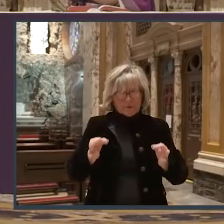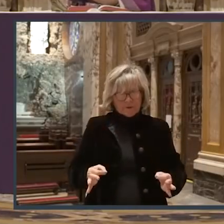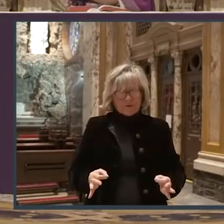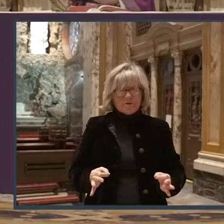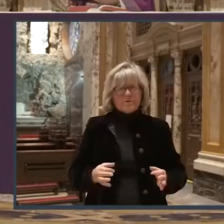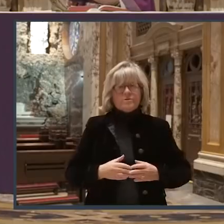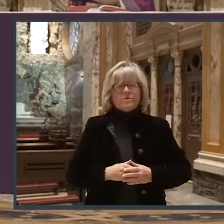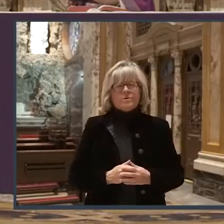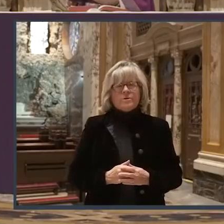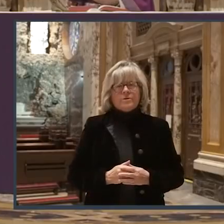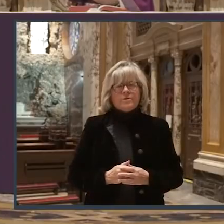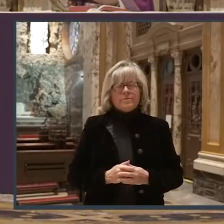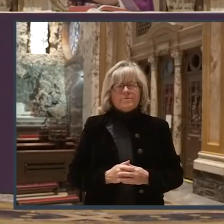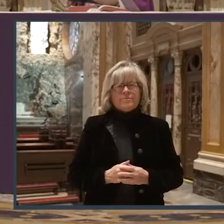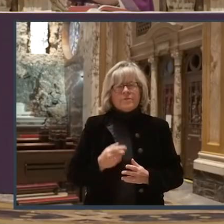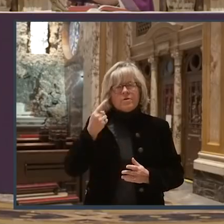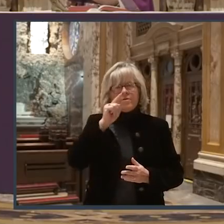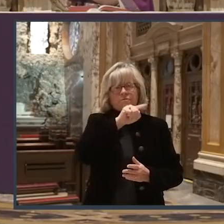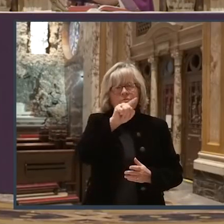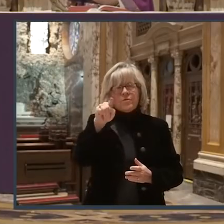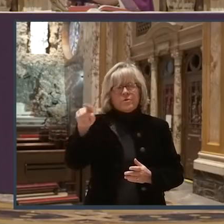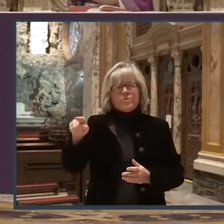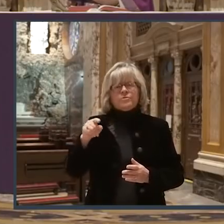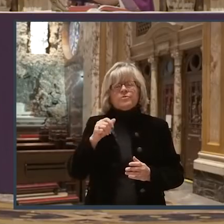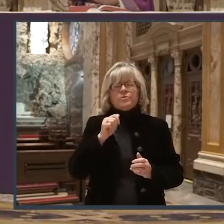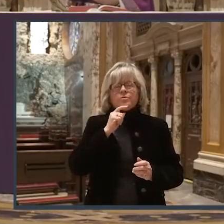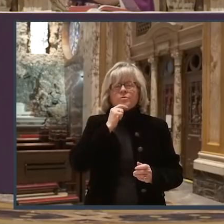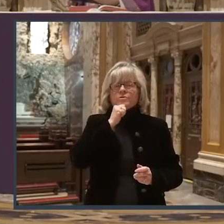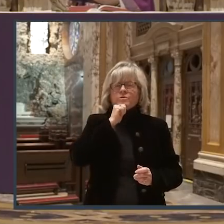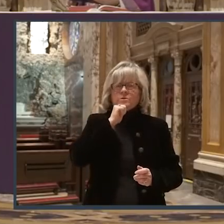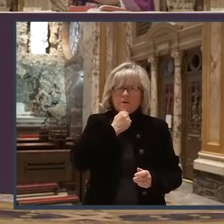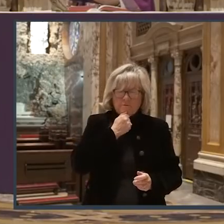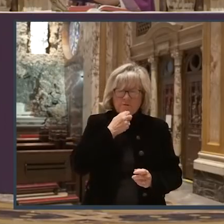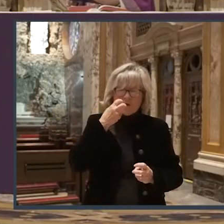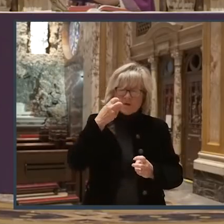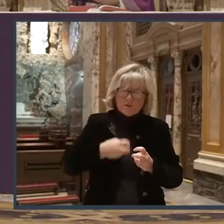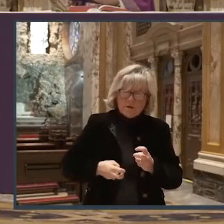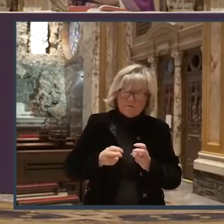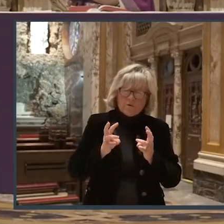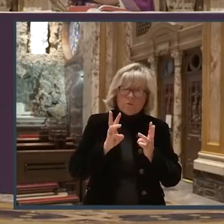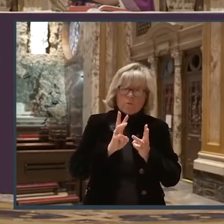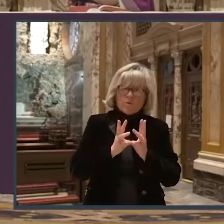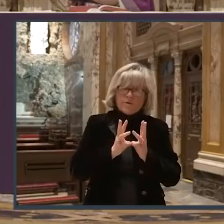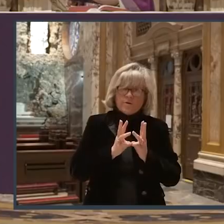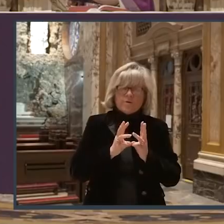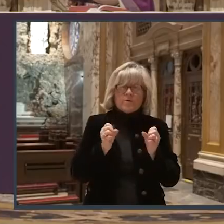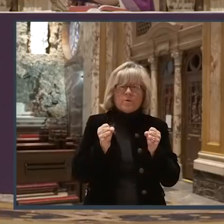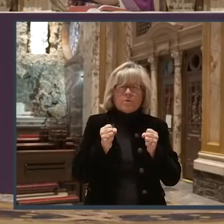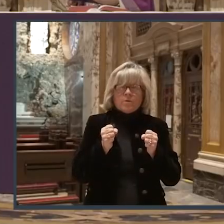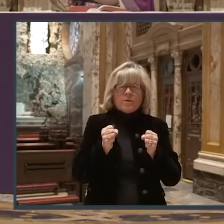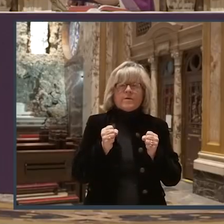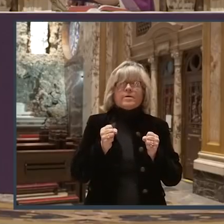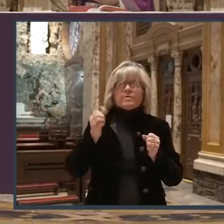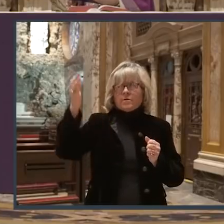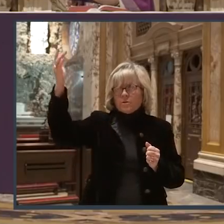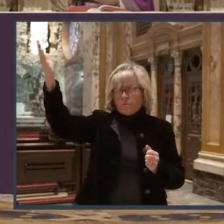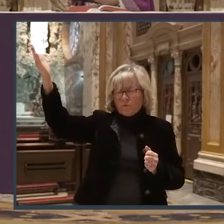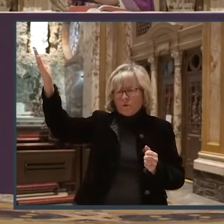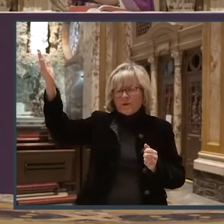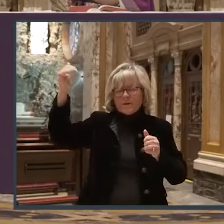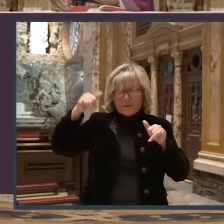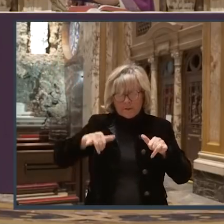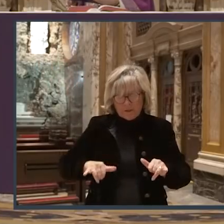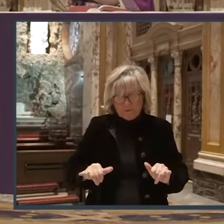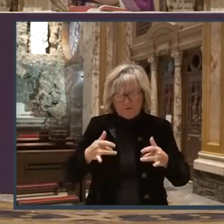hear our prayer. For those who suffer the harshness of winter, may the Lord, in his infinite mercy, ensure that they